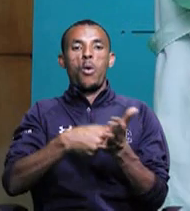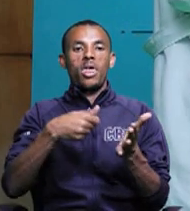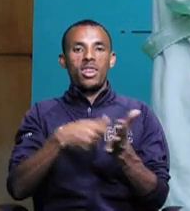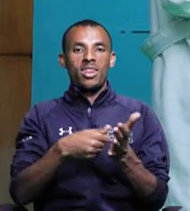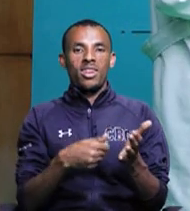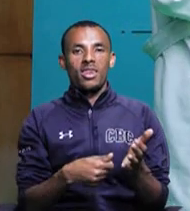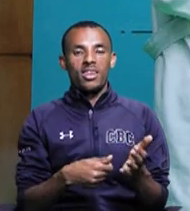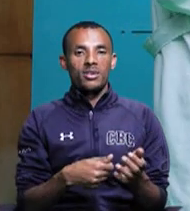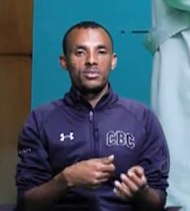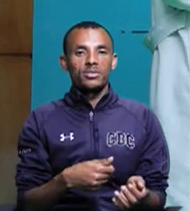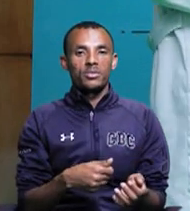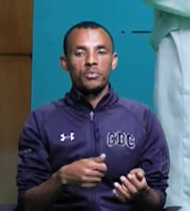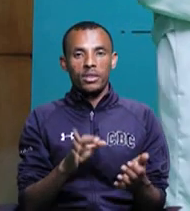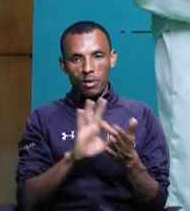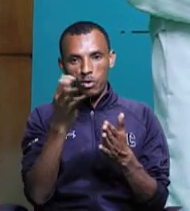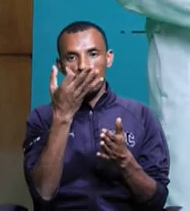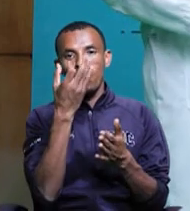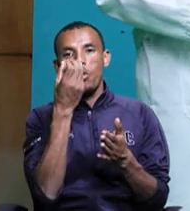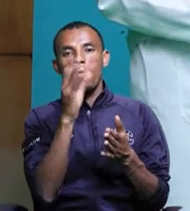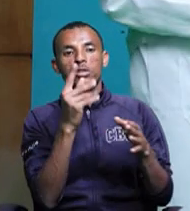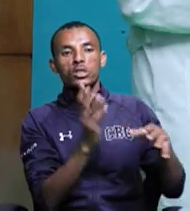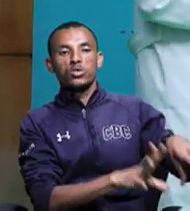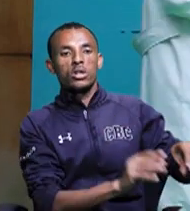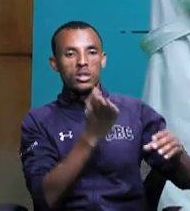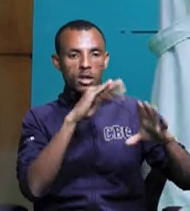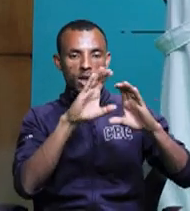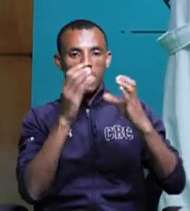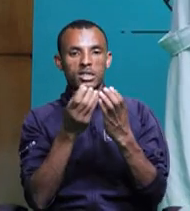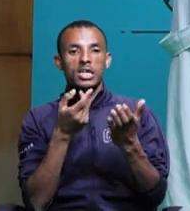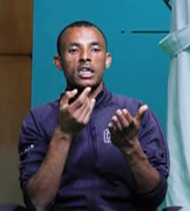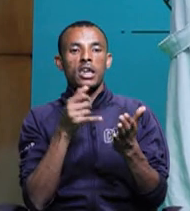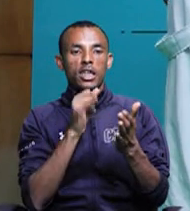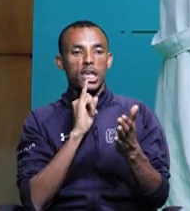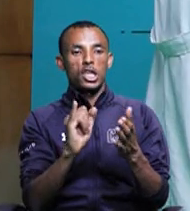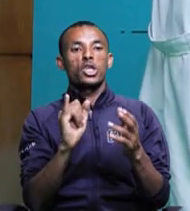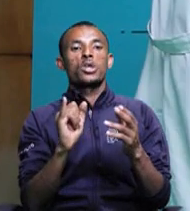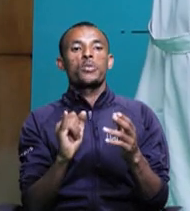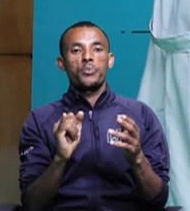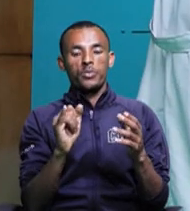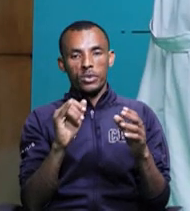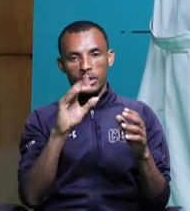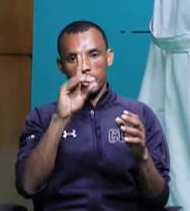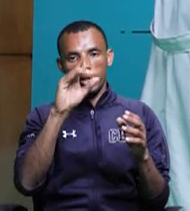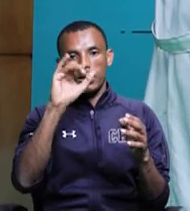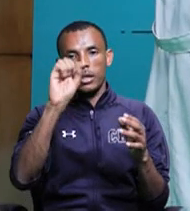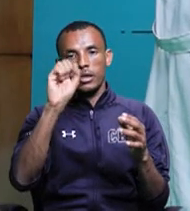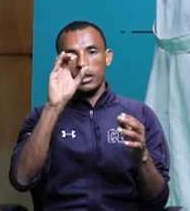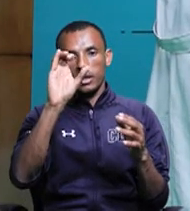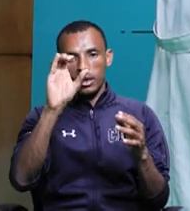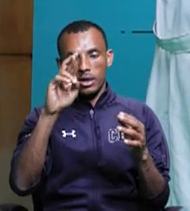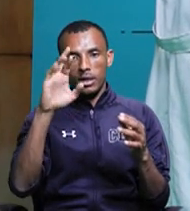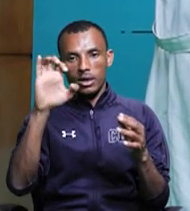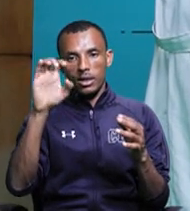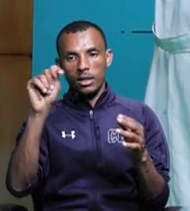decimals. Number of students in a class, it is discrete data. You have this one represent